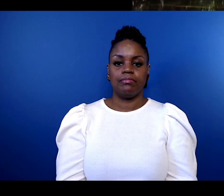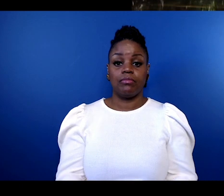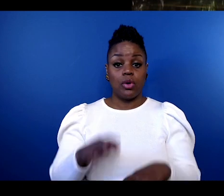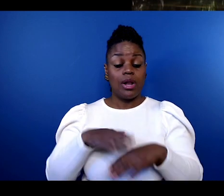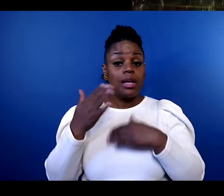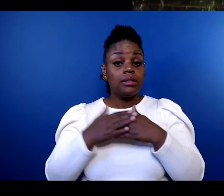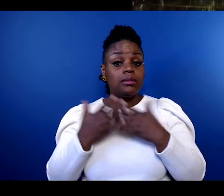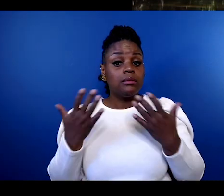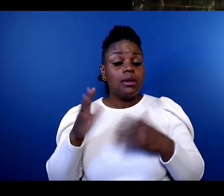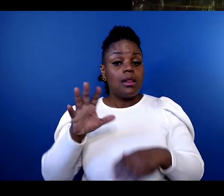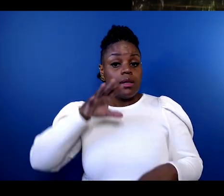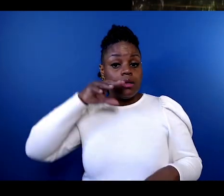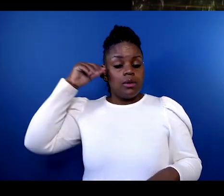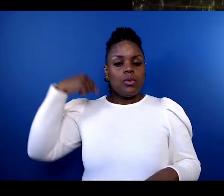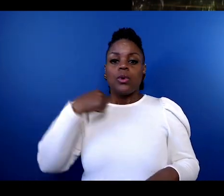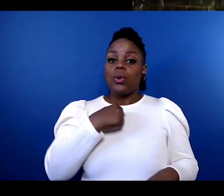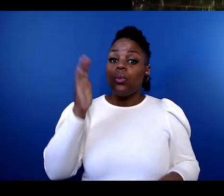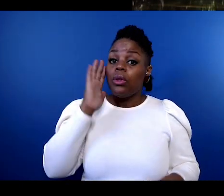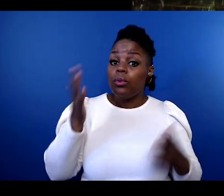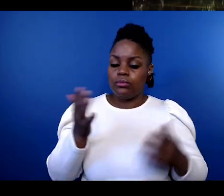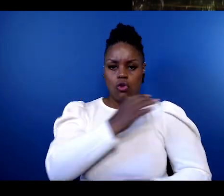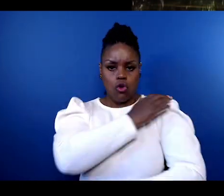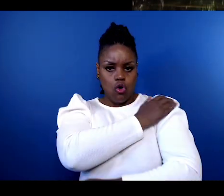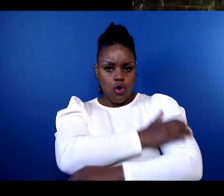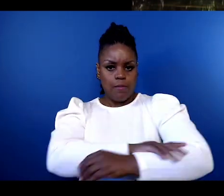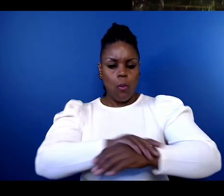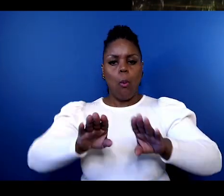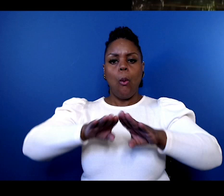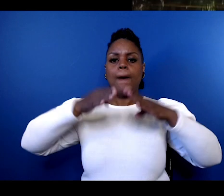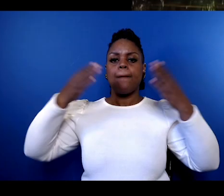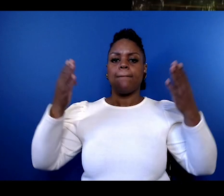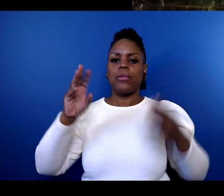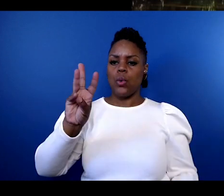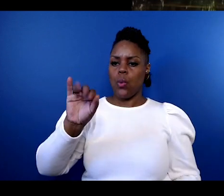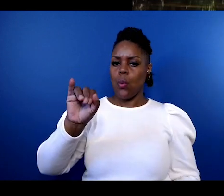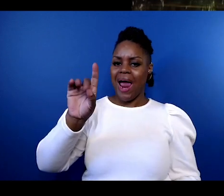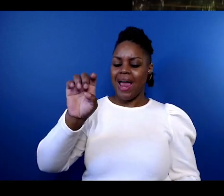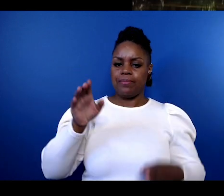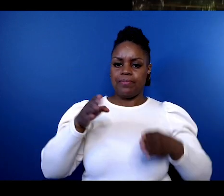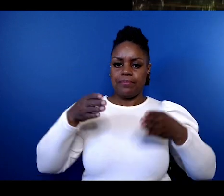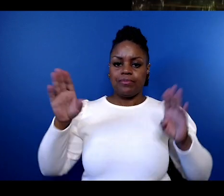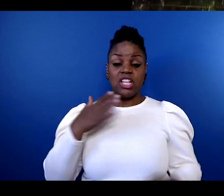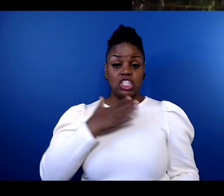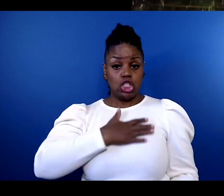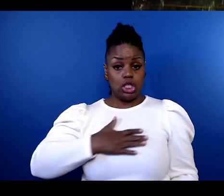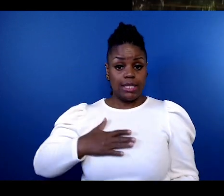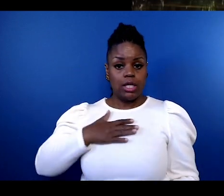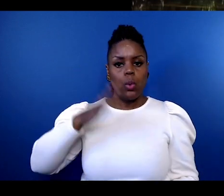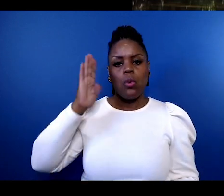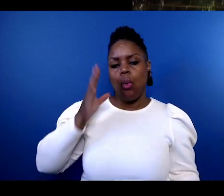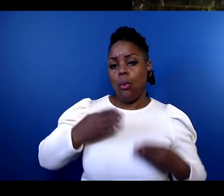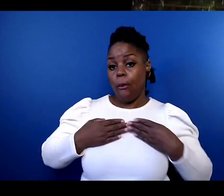As you exhale, bring the chin to neutral. Bring the hands onto the knees and just relax here a few